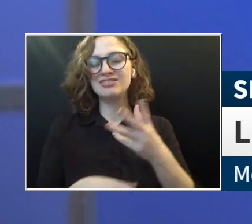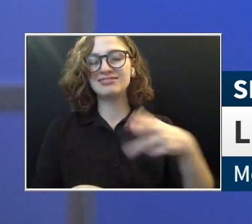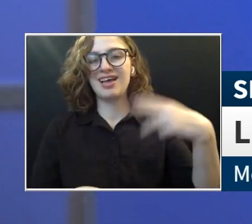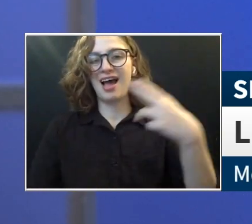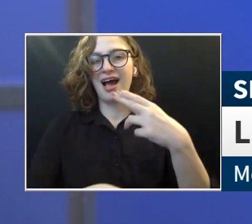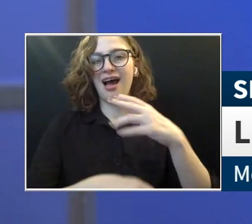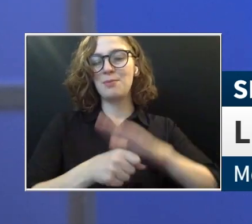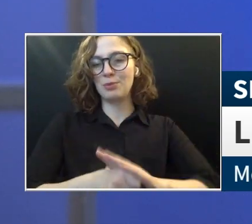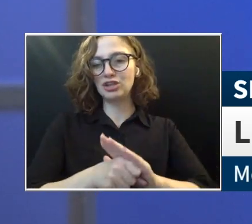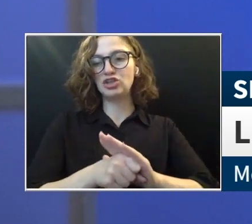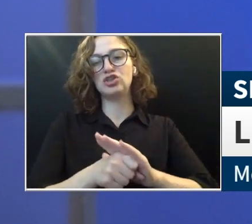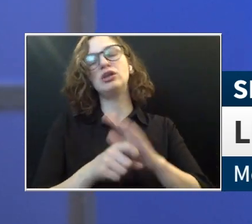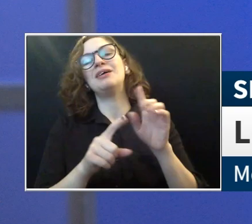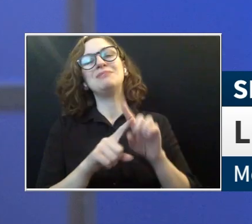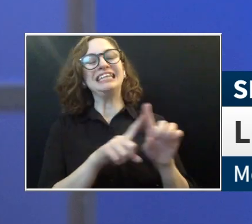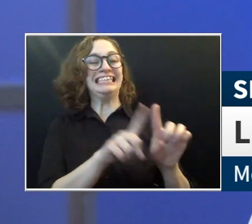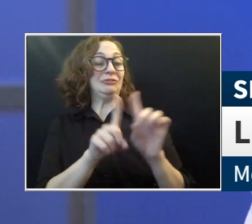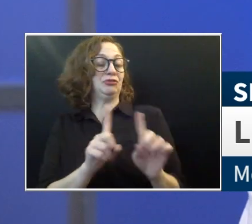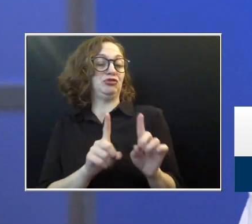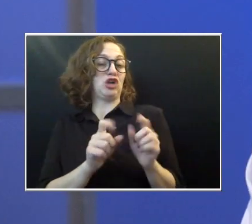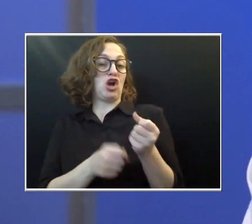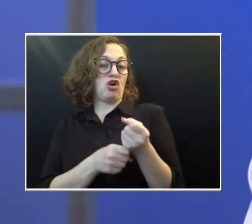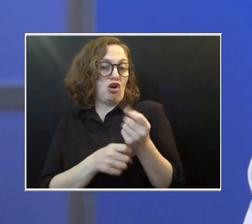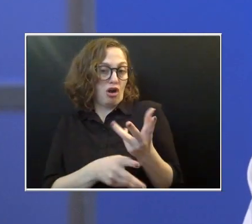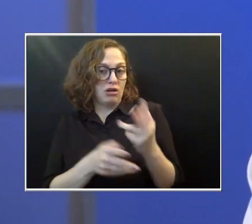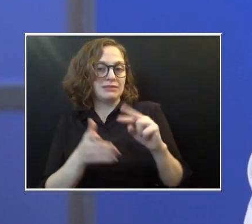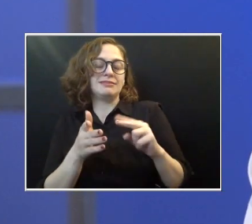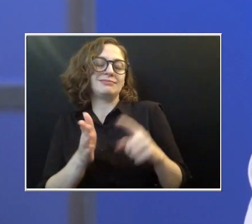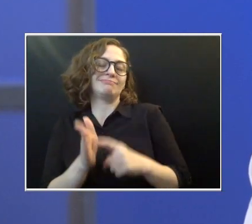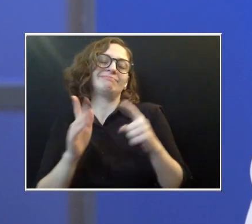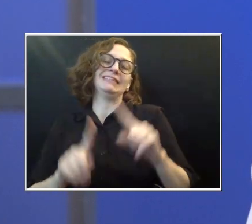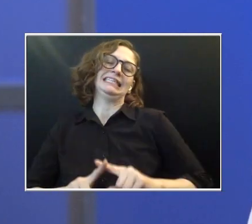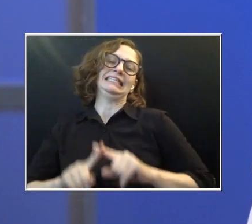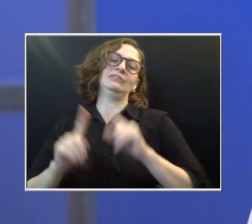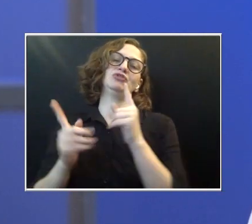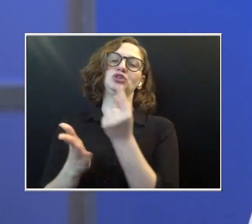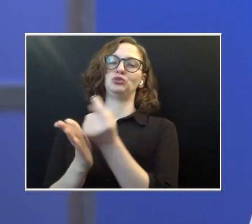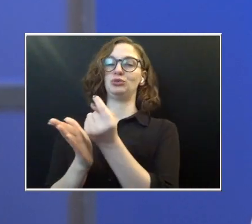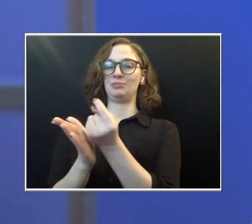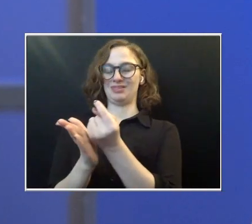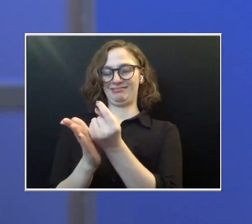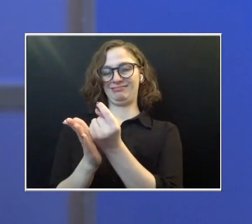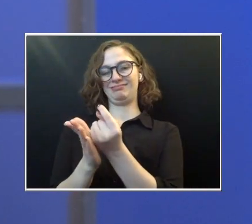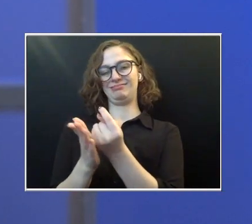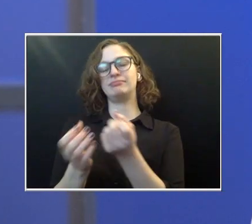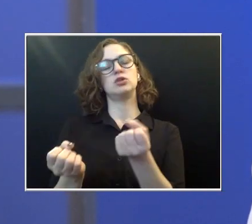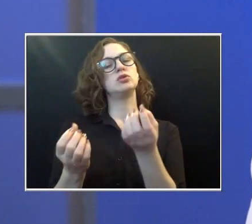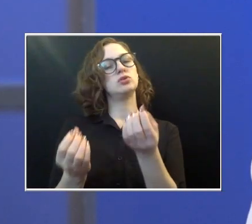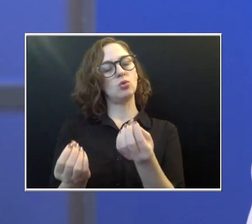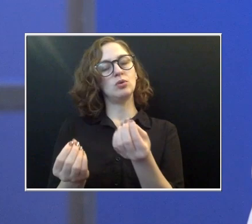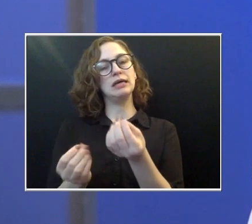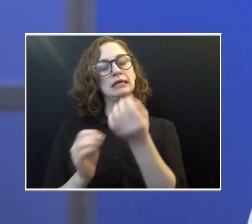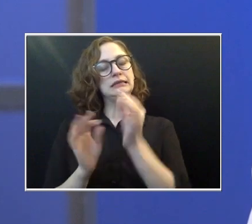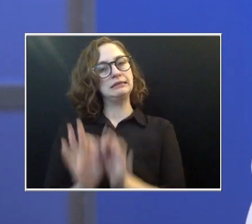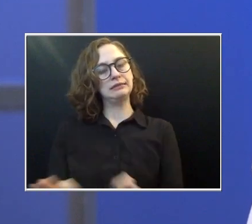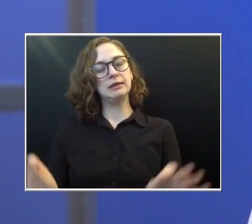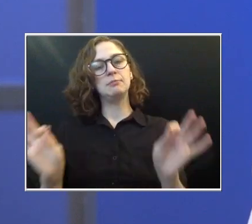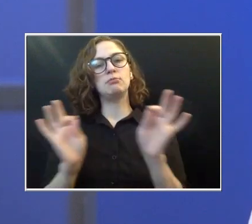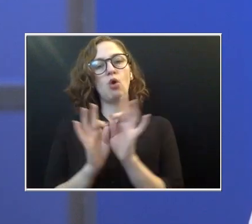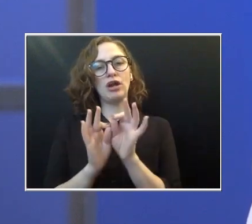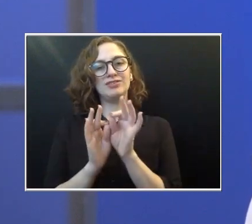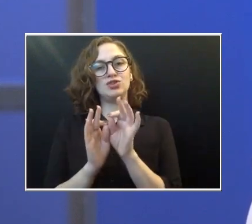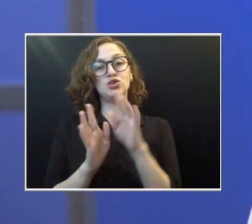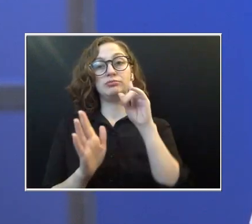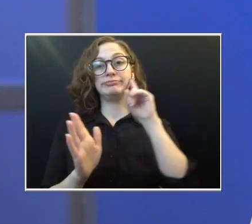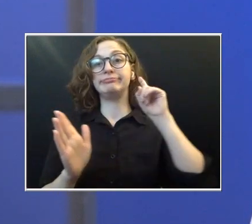And so not only recognizing pulmonary hypertension is important, but it's also really important to try to understand and identify the different contributions so that we